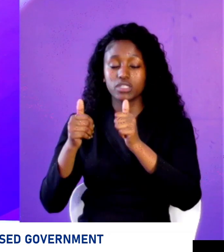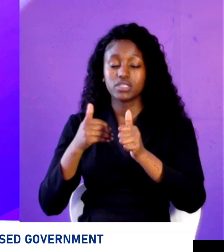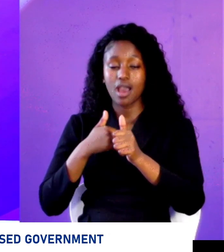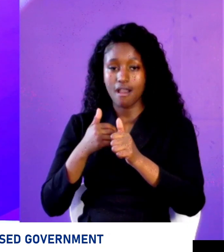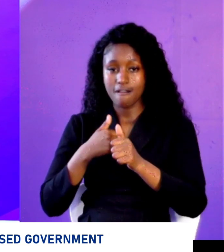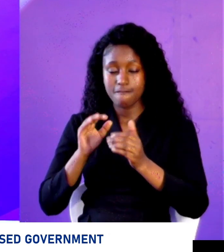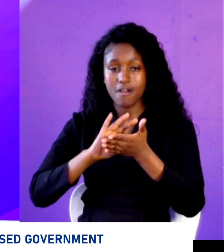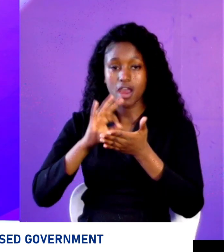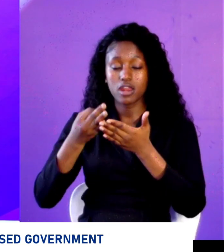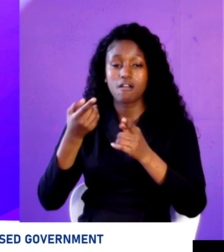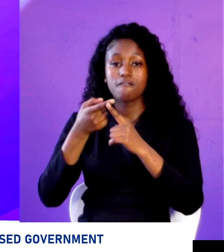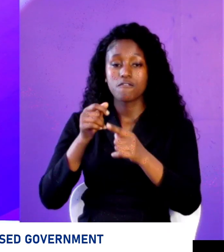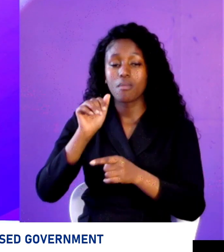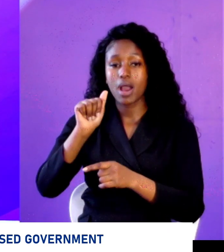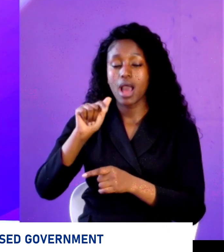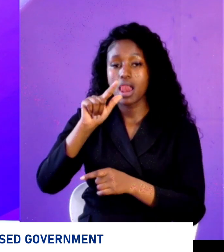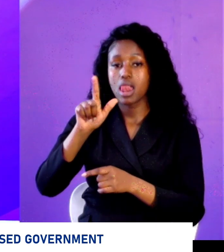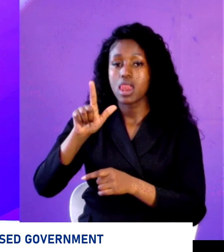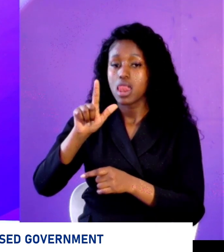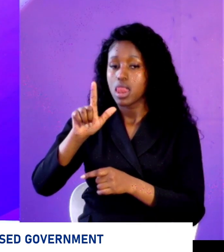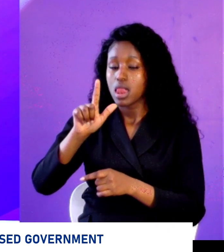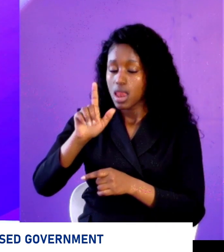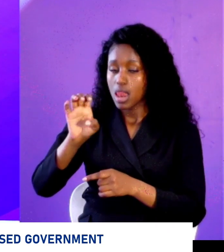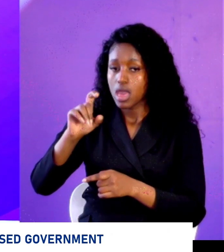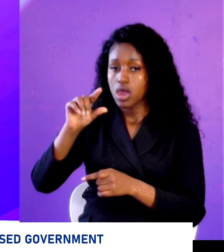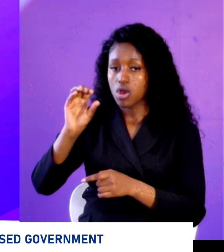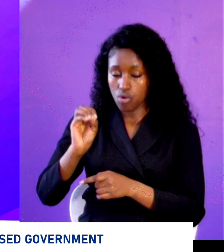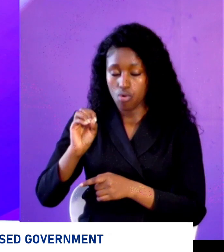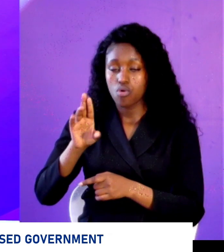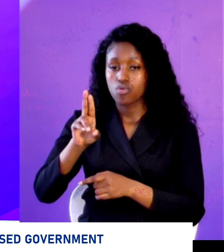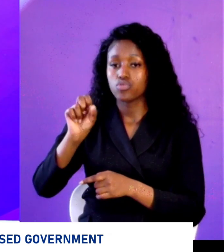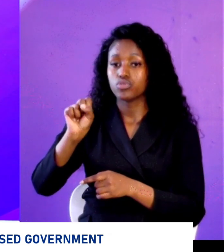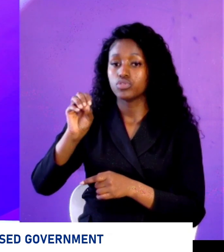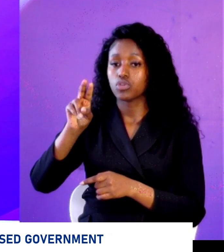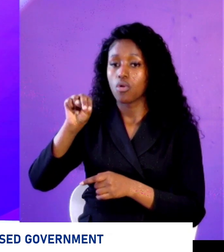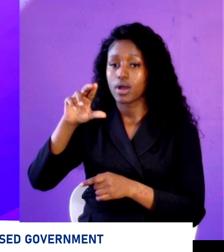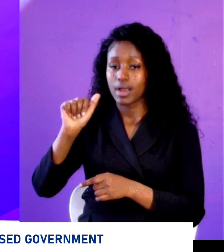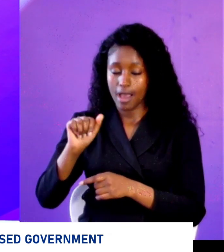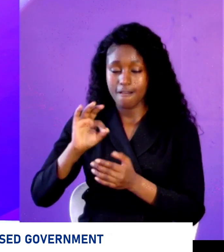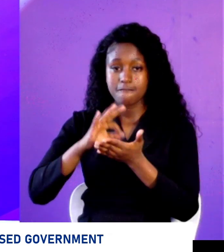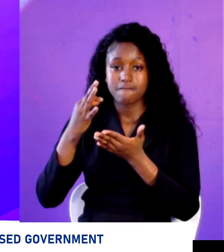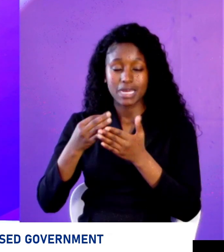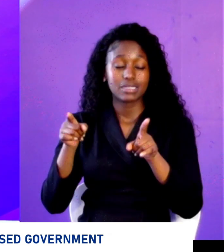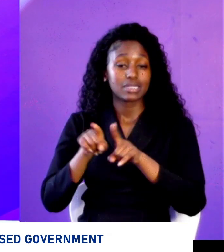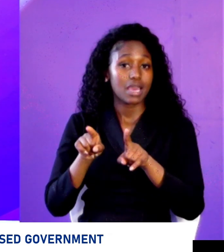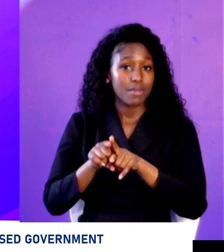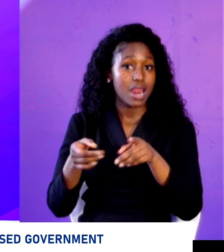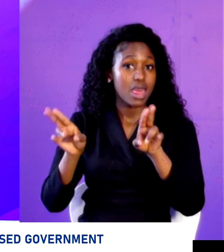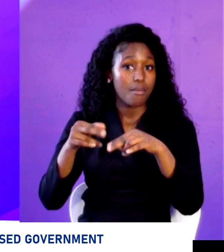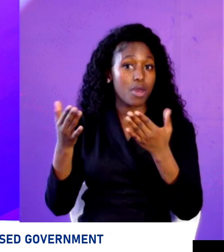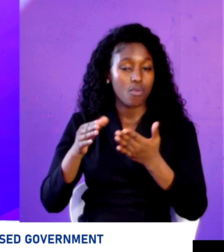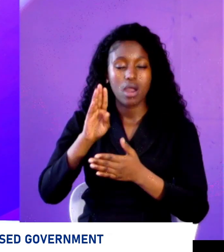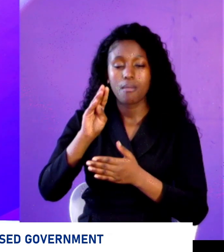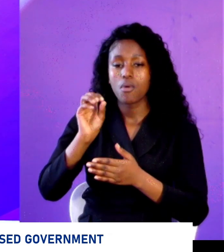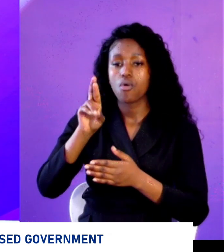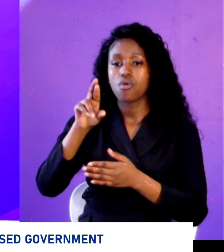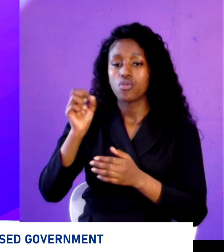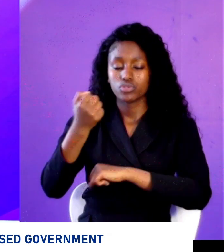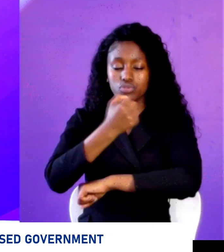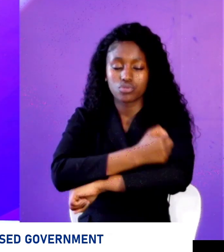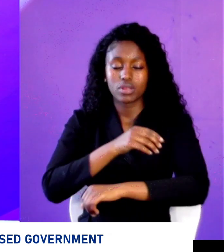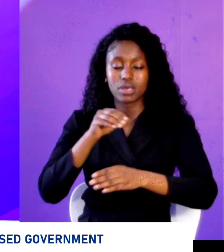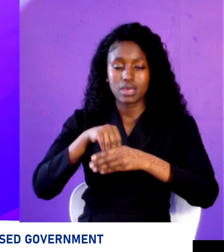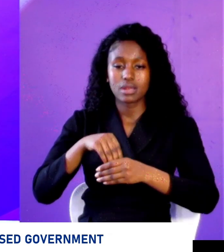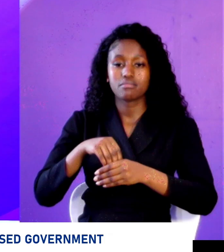Alego Usonga Constituency Development Fund at Boro Secondary School in Siaya.